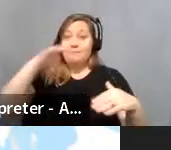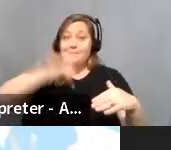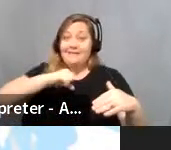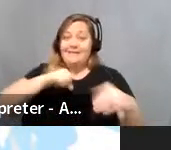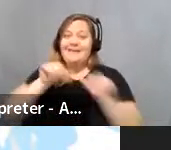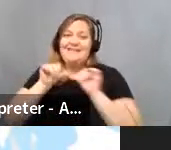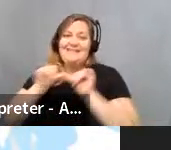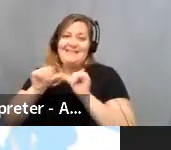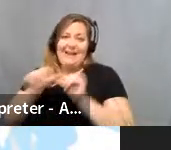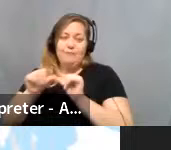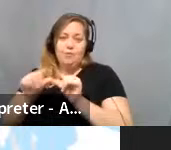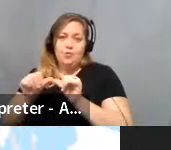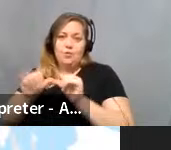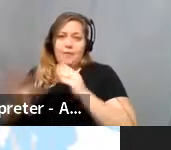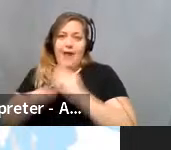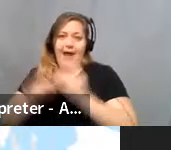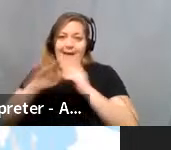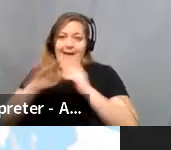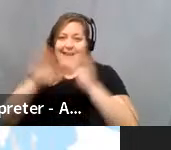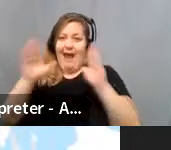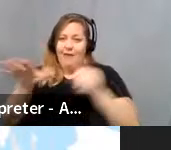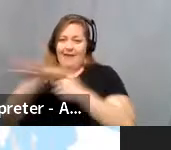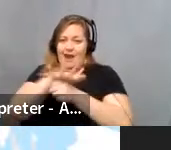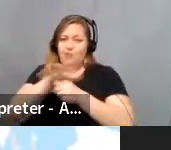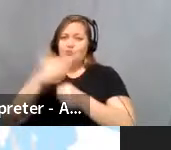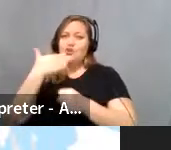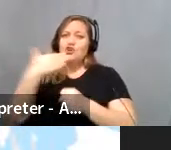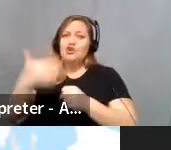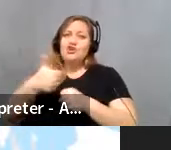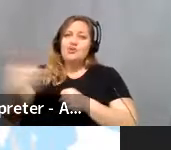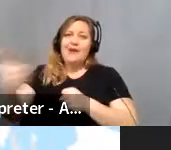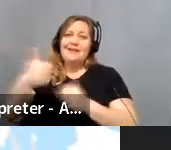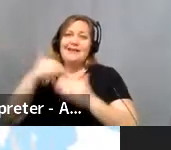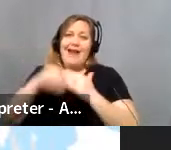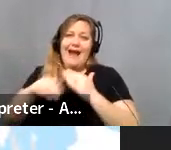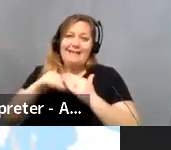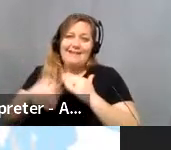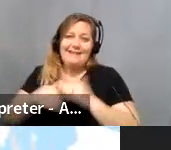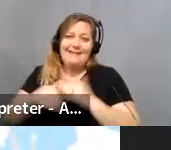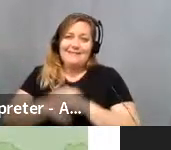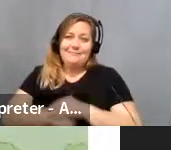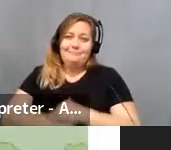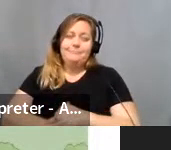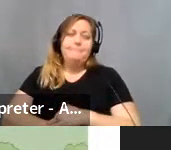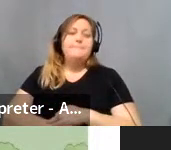by adding housing in areas with good transit access. Next slide, please.